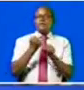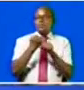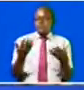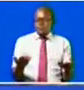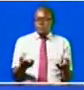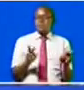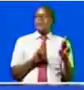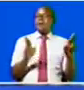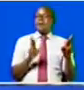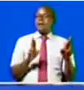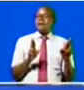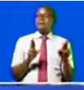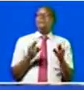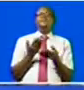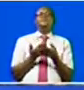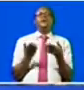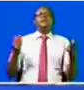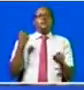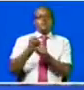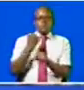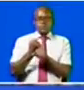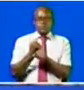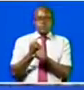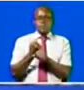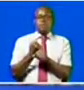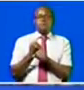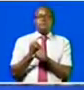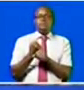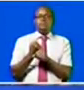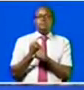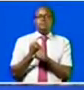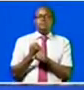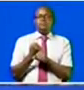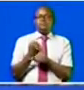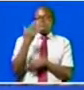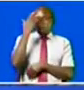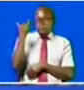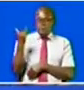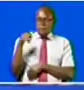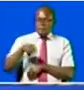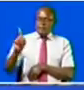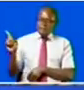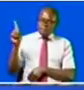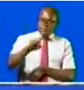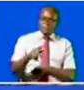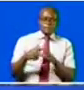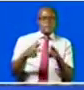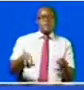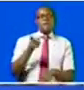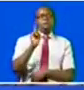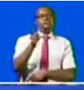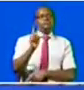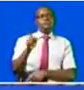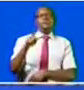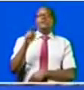They were ready to do anything, to me, because they came and started threatening me to